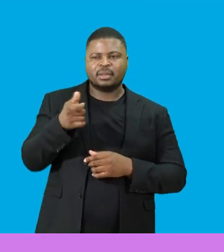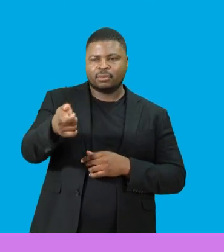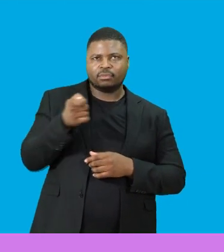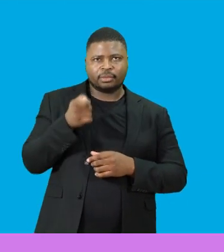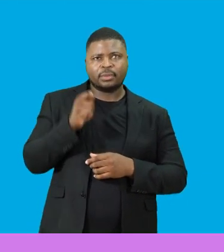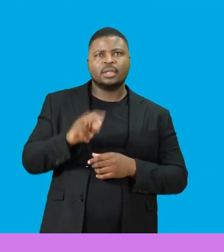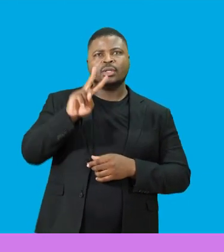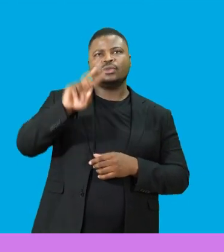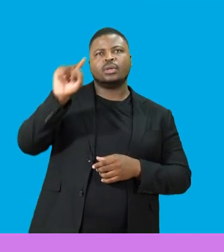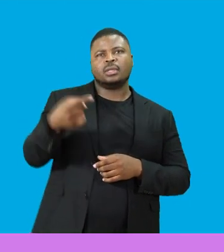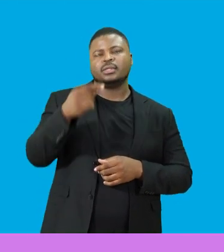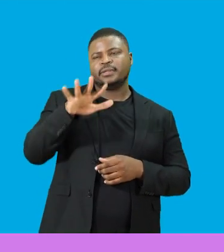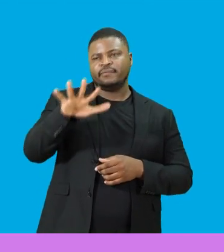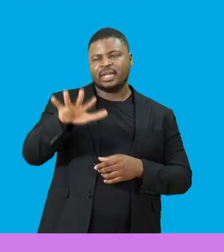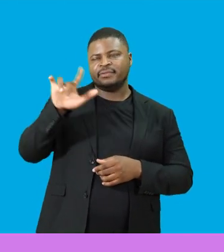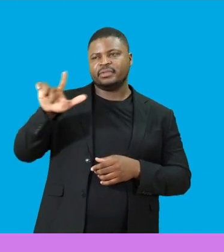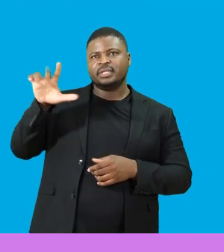to withdraw